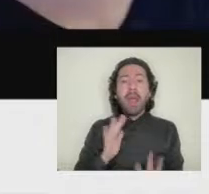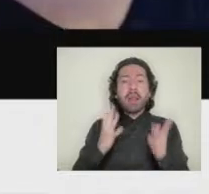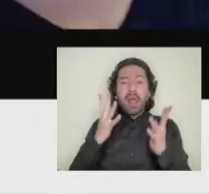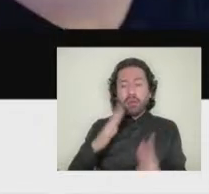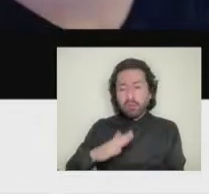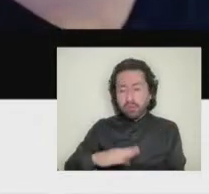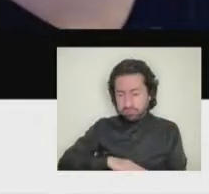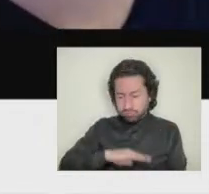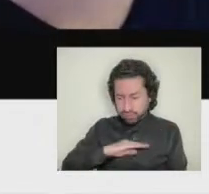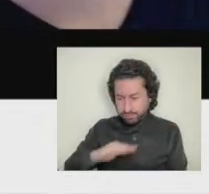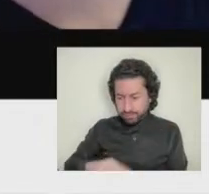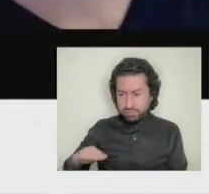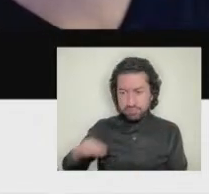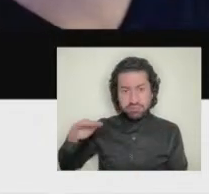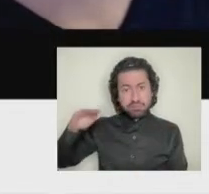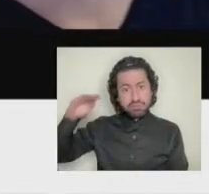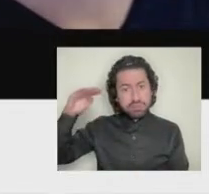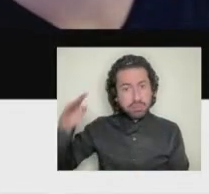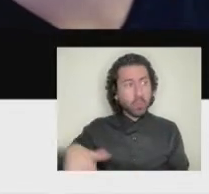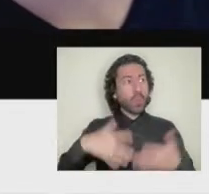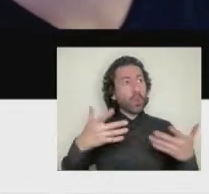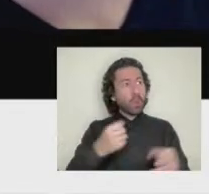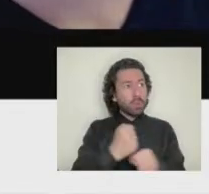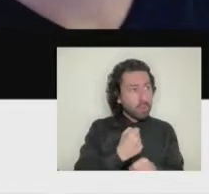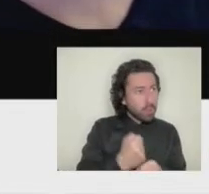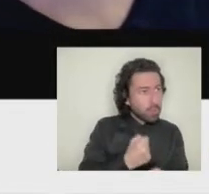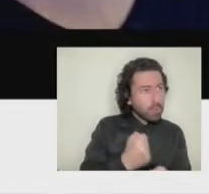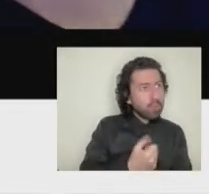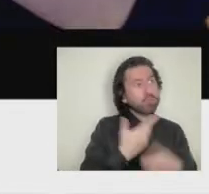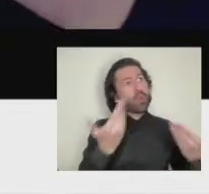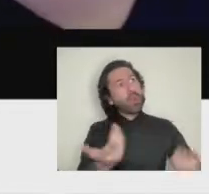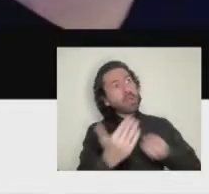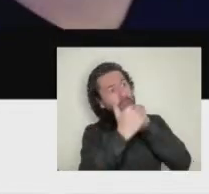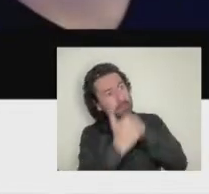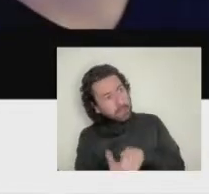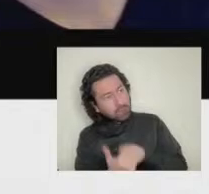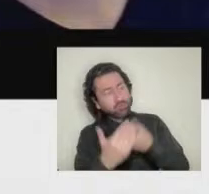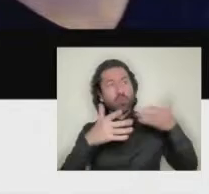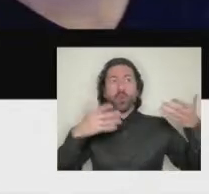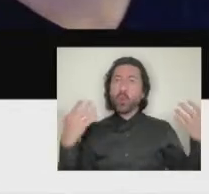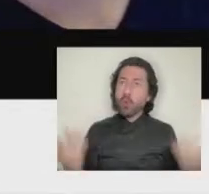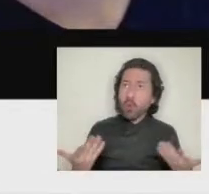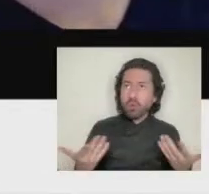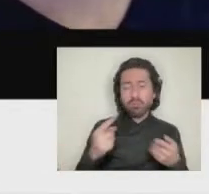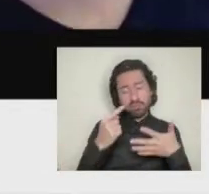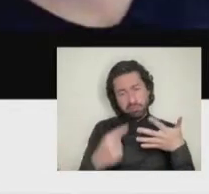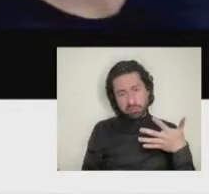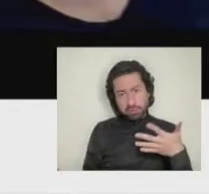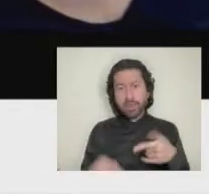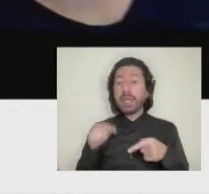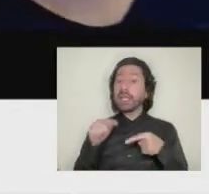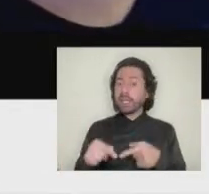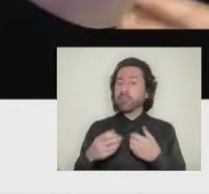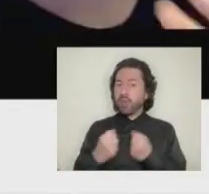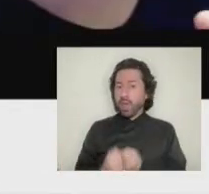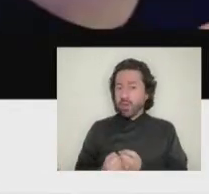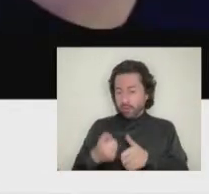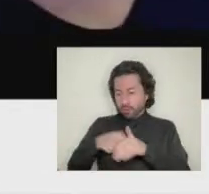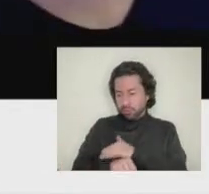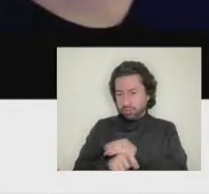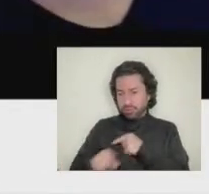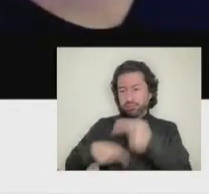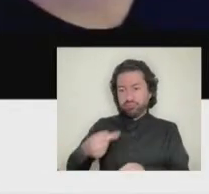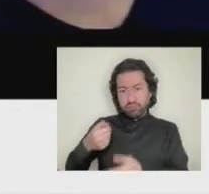throughout life trajectories, throughout the working trajectories, and is translated into